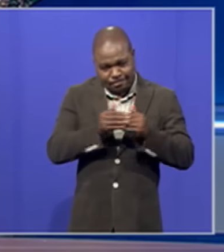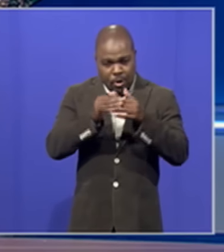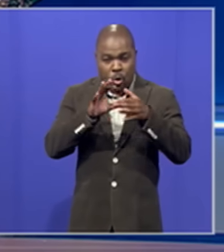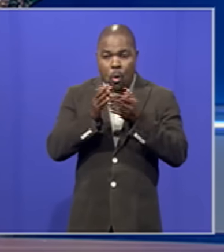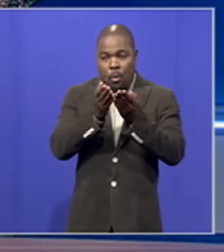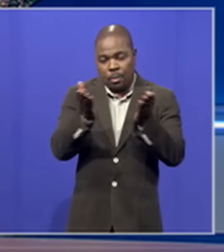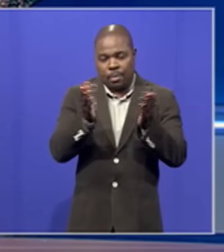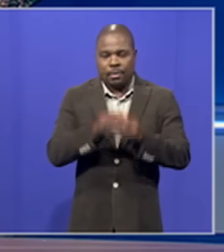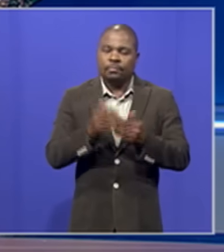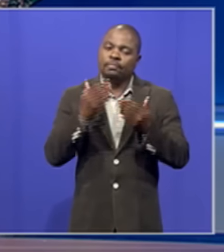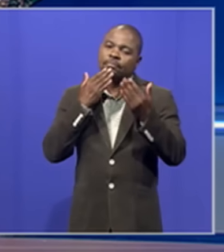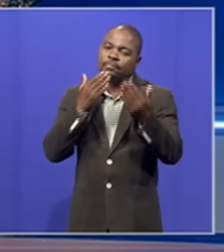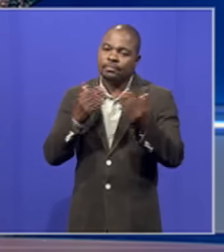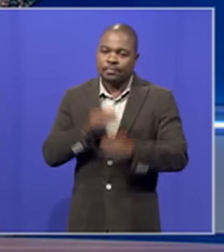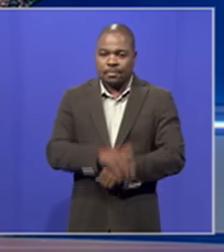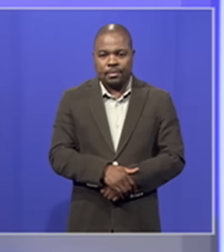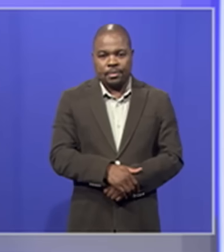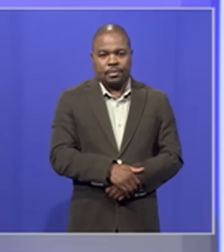gae ke a leboga.